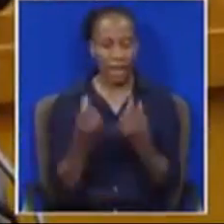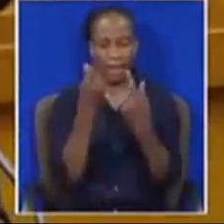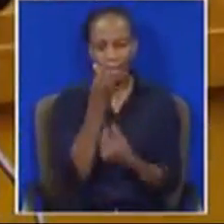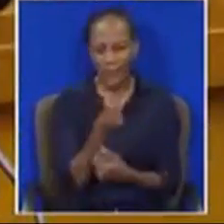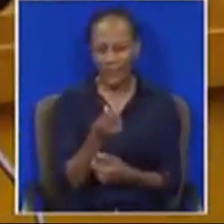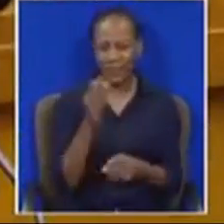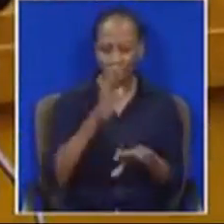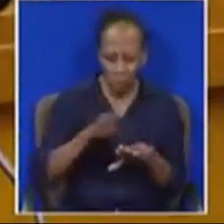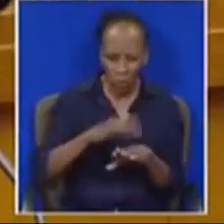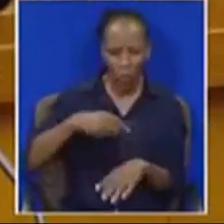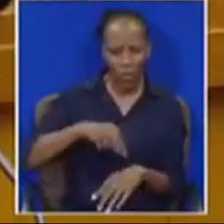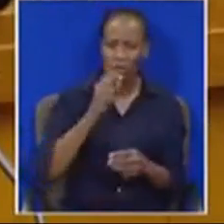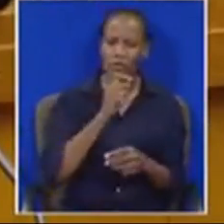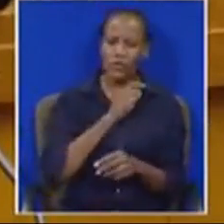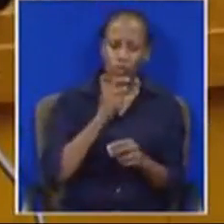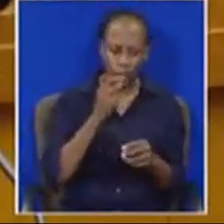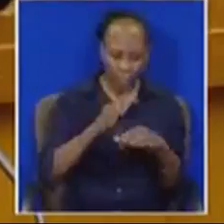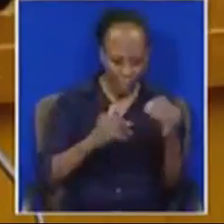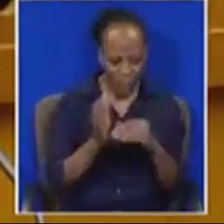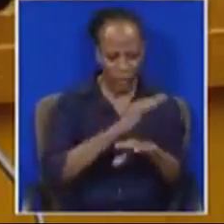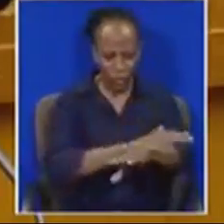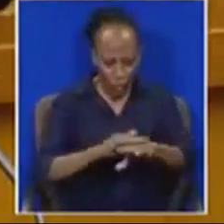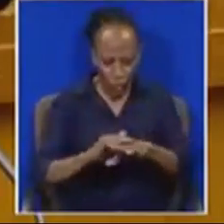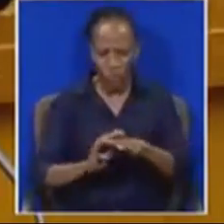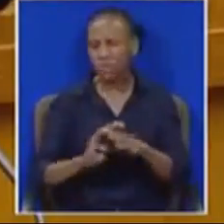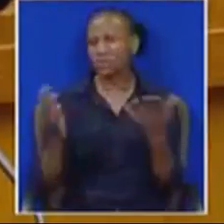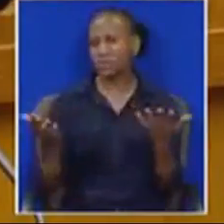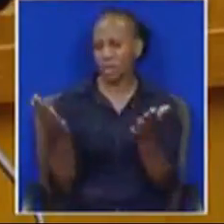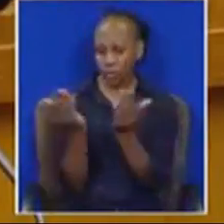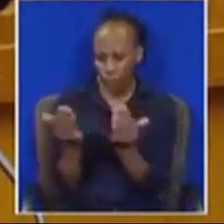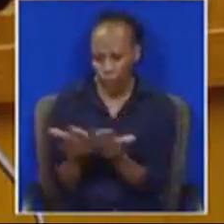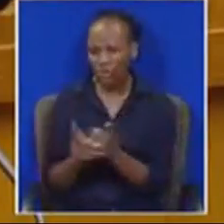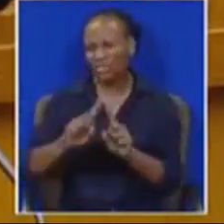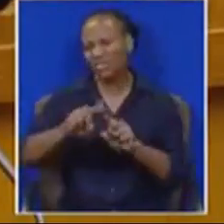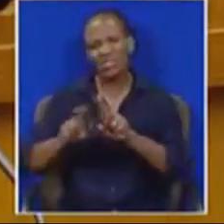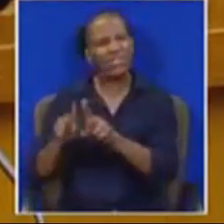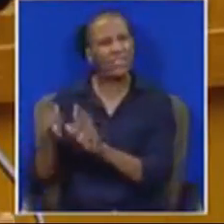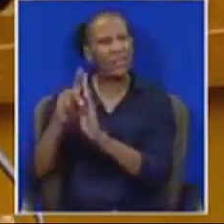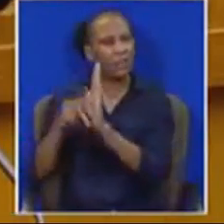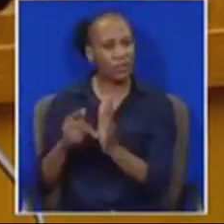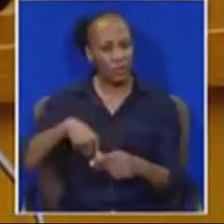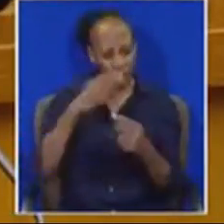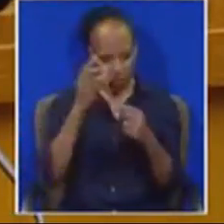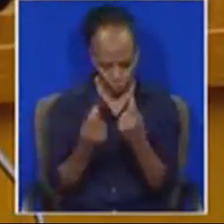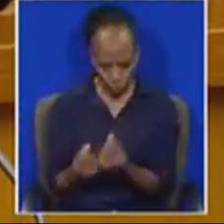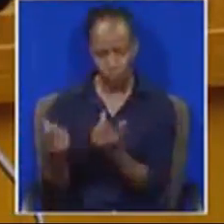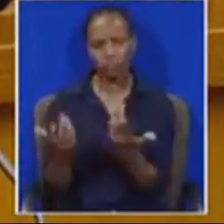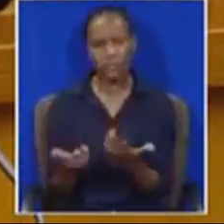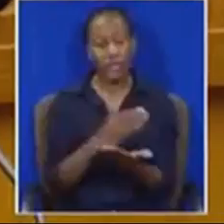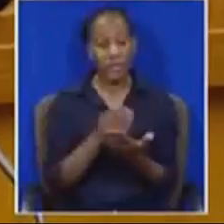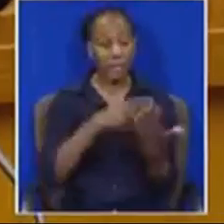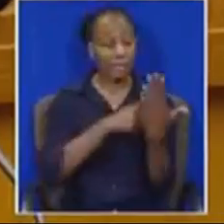in new roads, power stations, schools, and other infrastructure. As some of our